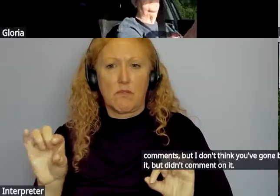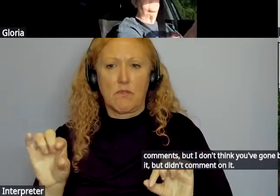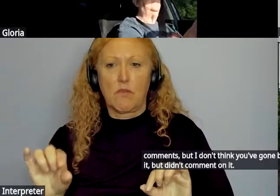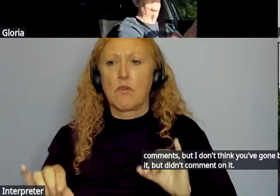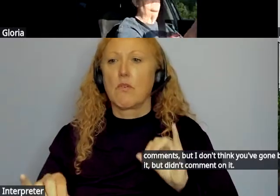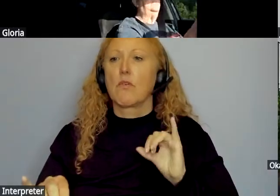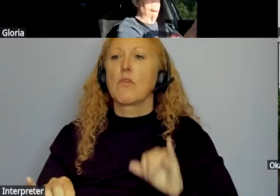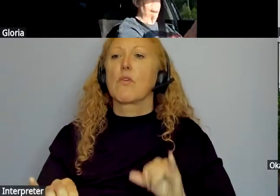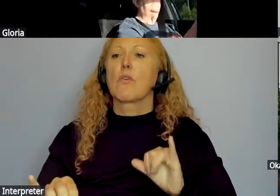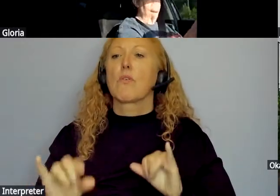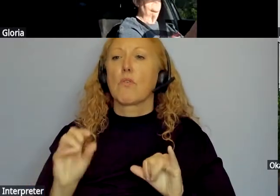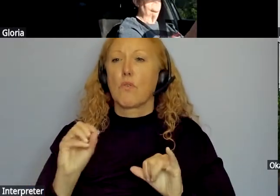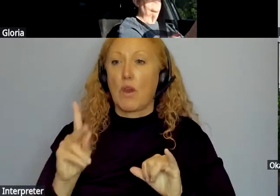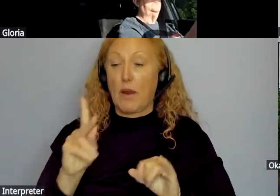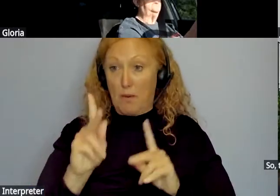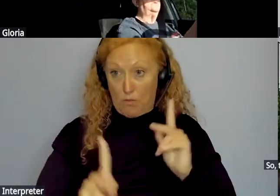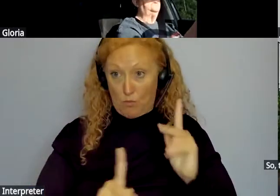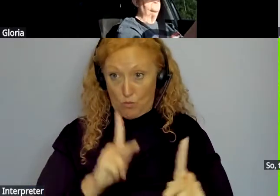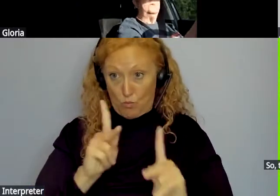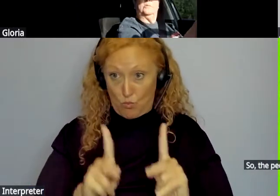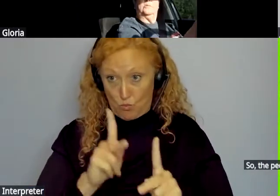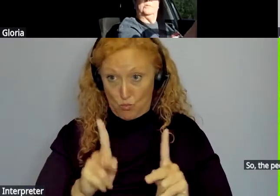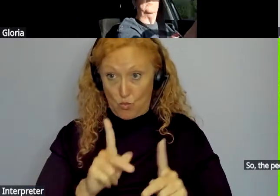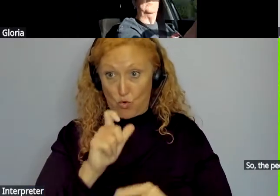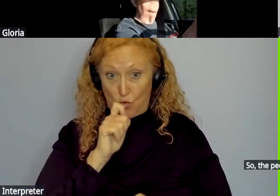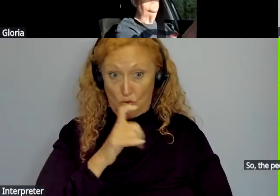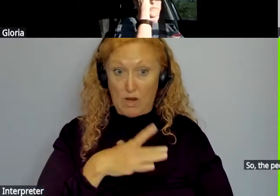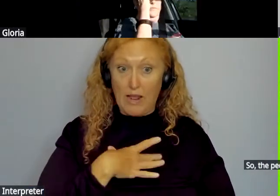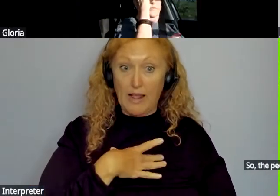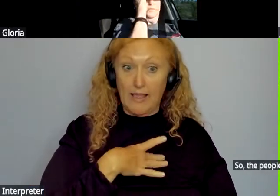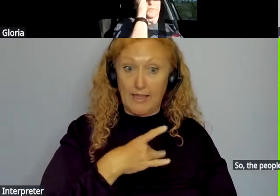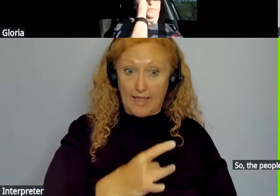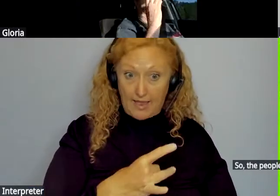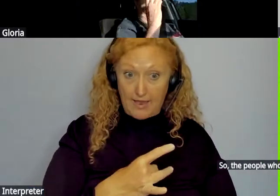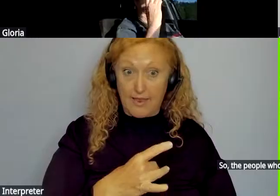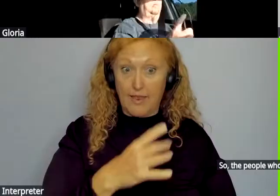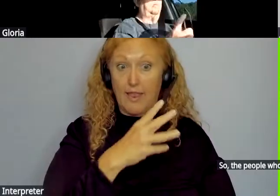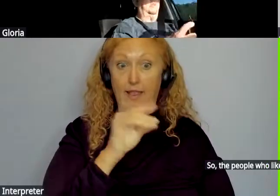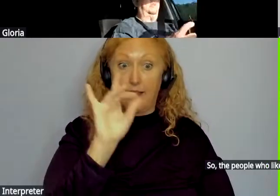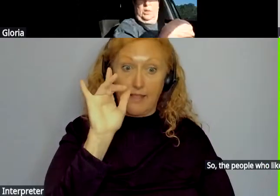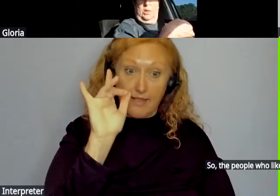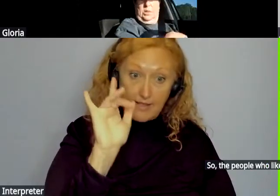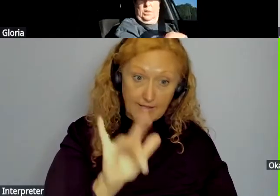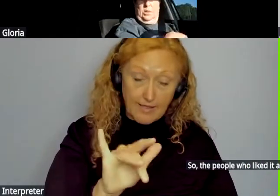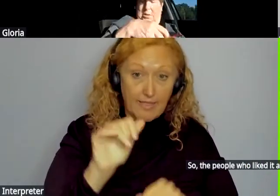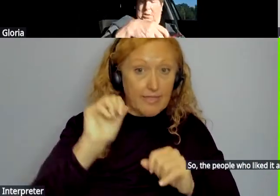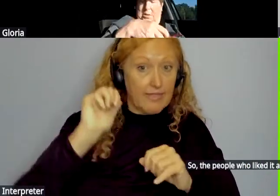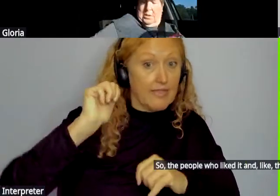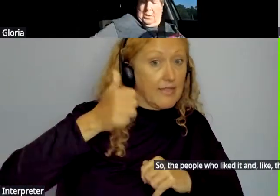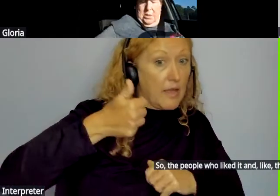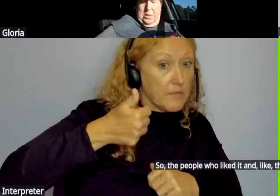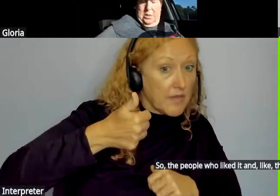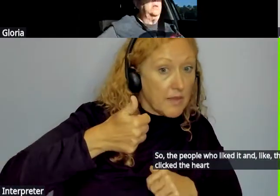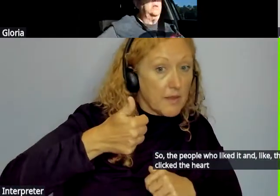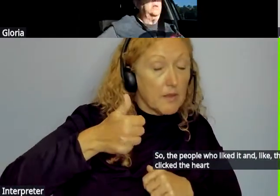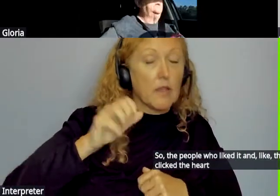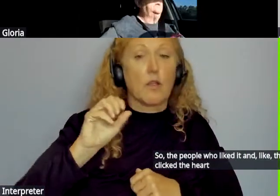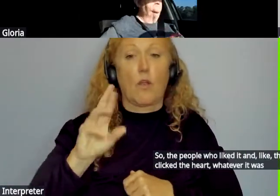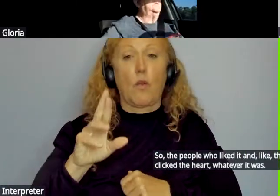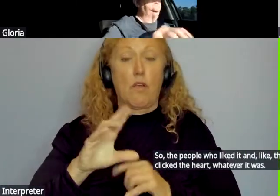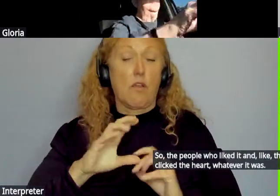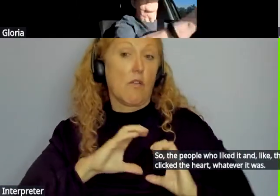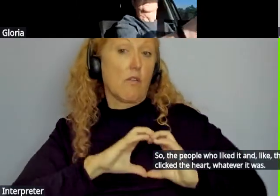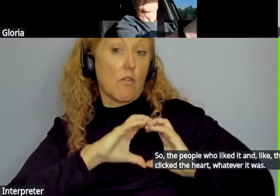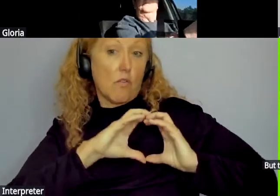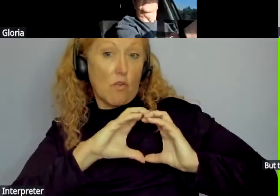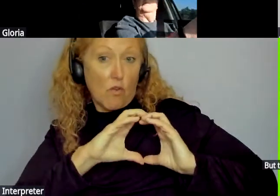Okay. So the people who liked it and like they clicked the thumbs up, they've clicked the heart, whatever it was, but they